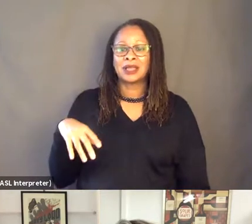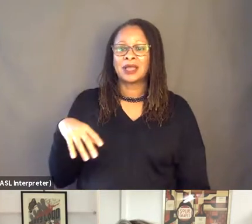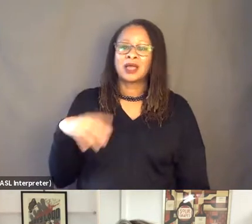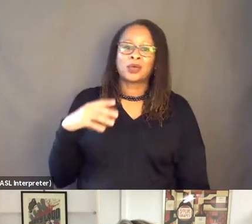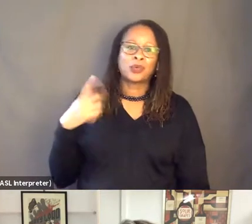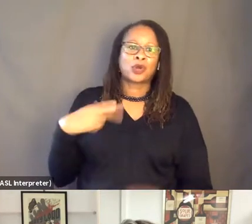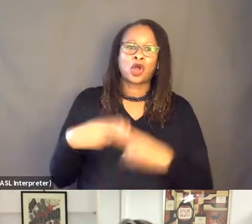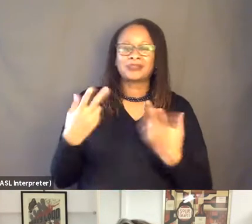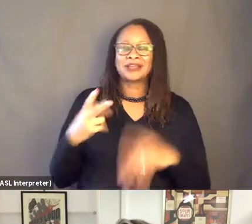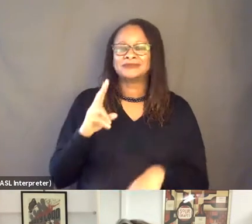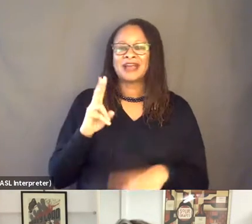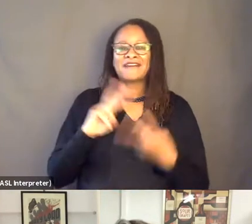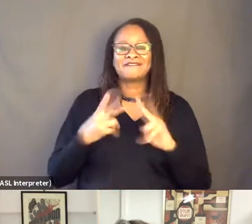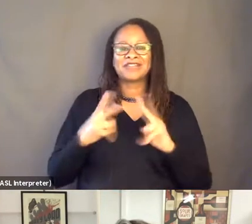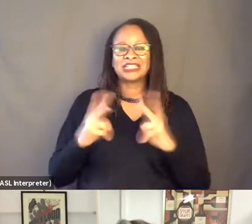idiots,